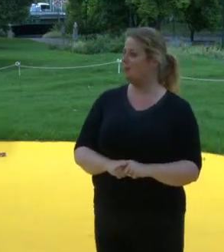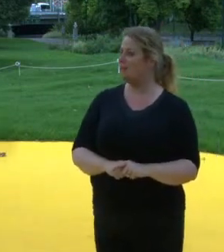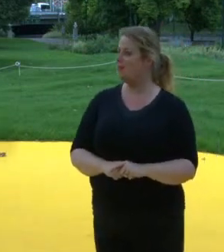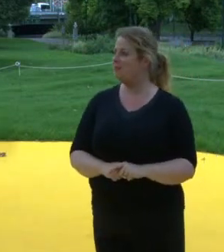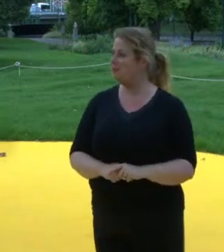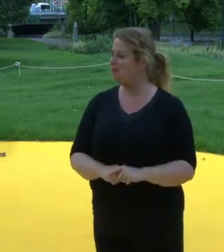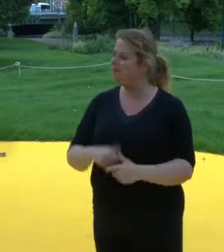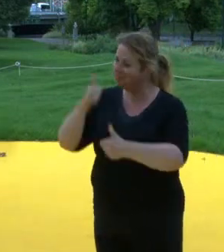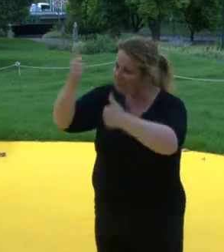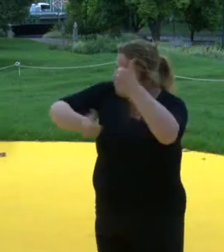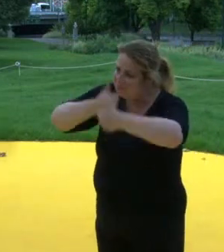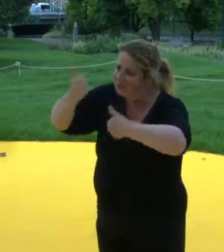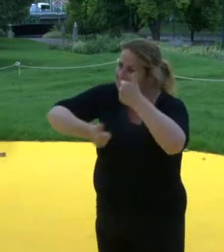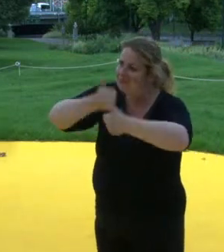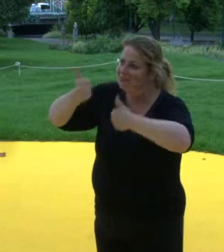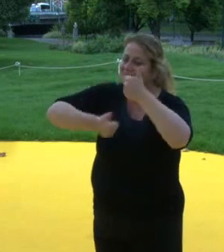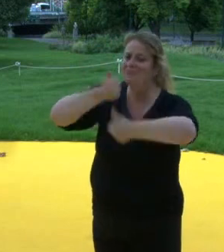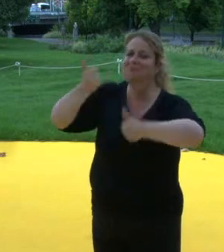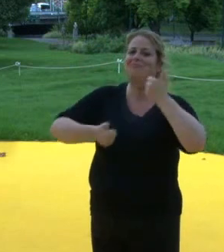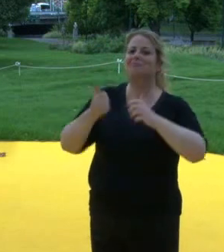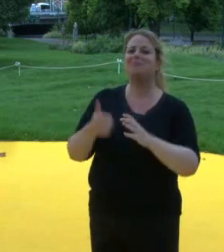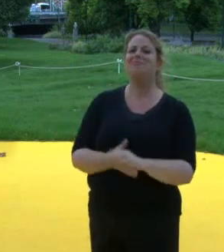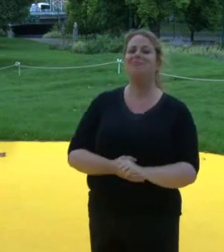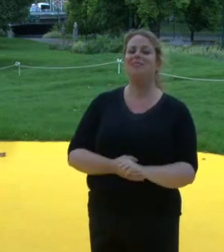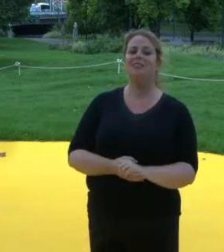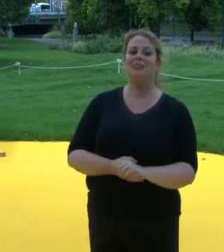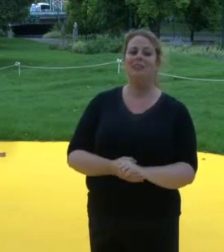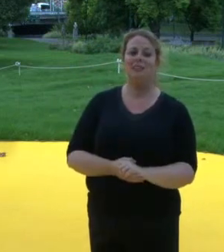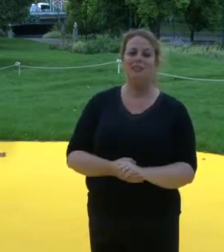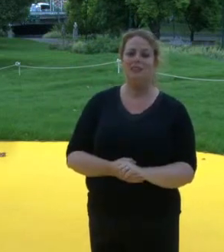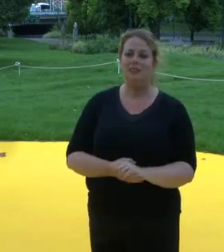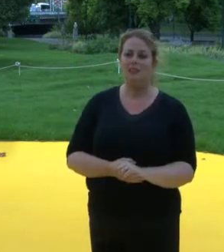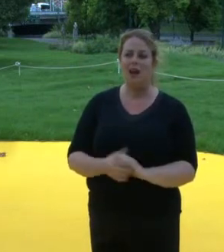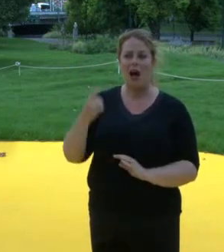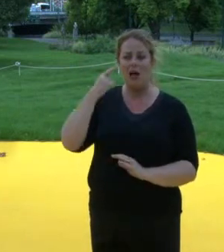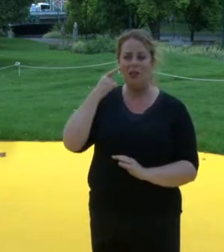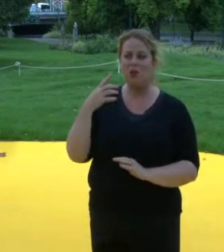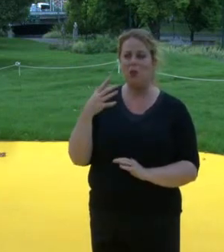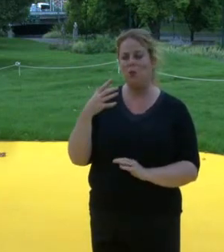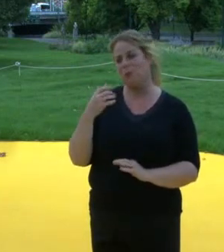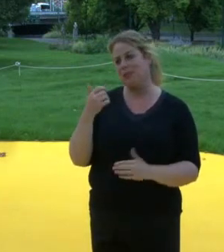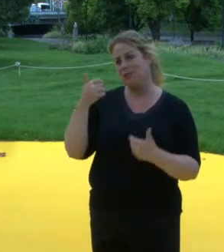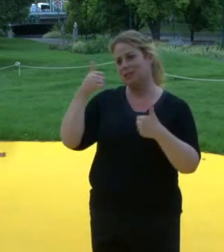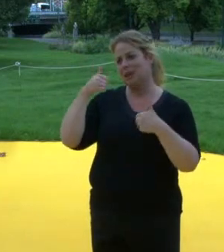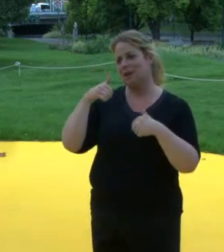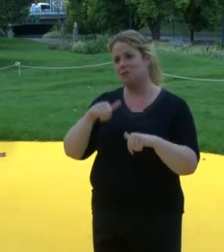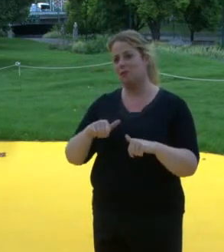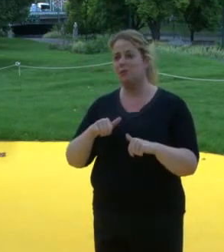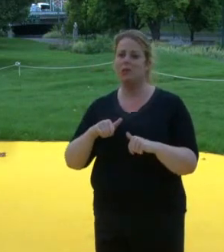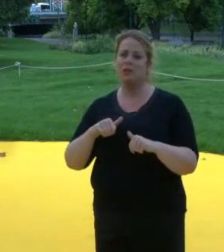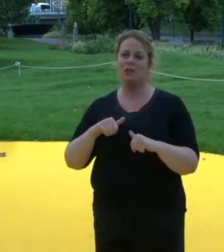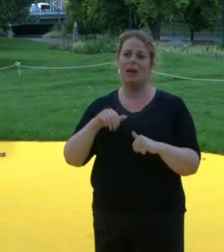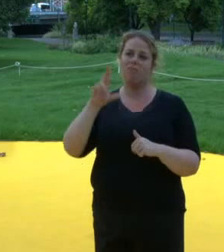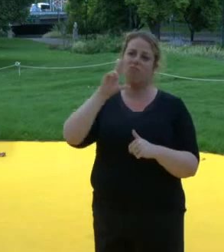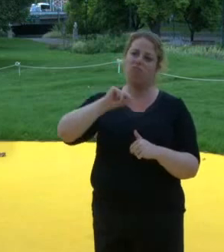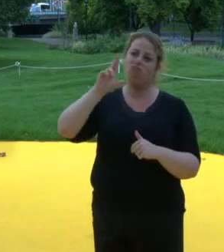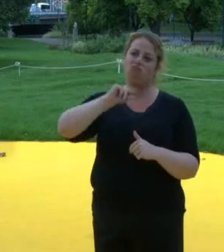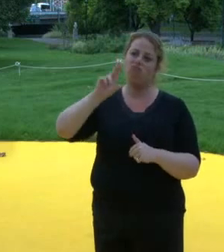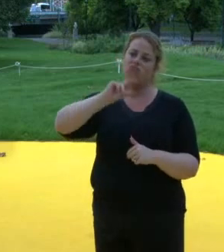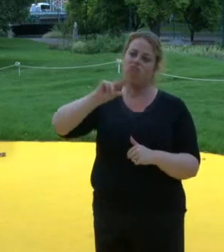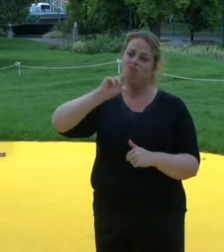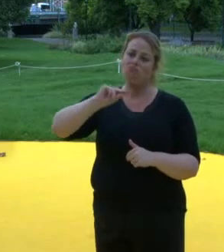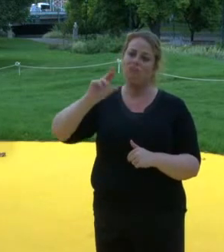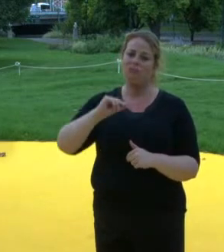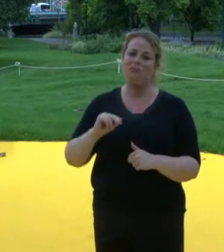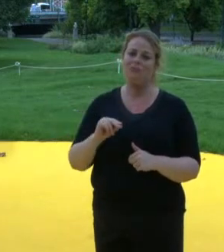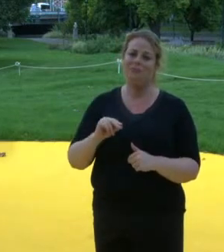Massive congratulations, Keish, and I think you might have to get used to that, the reading out loud thing. Imagine what you'll write when you get